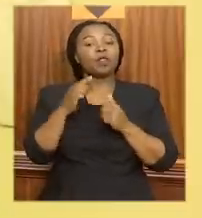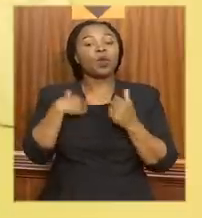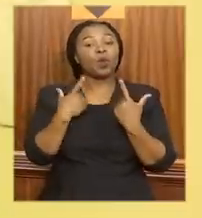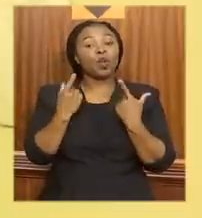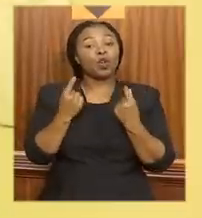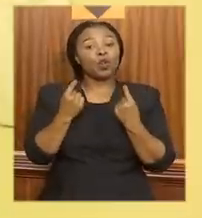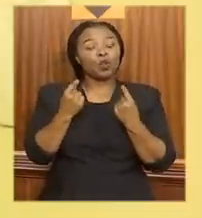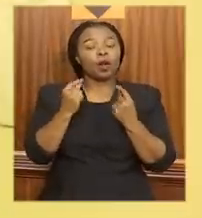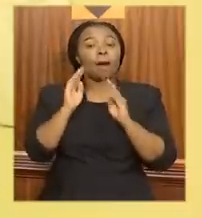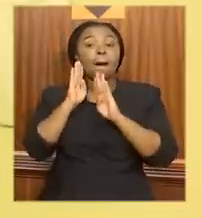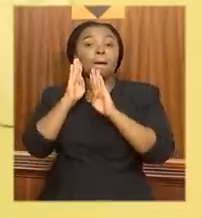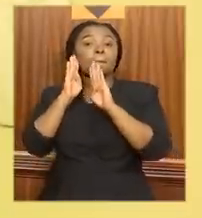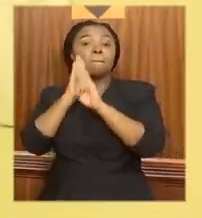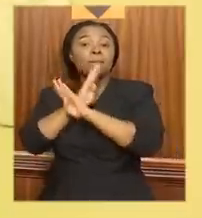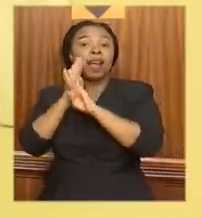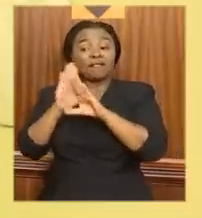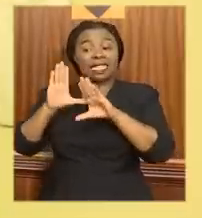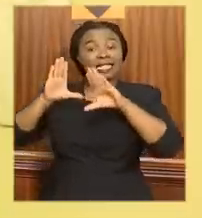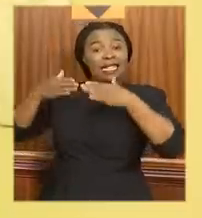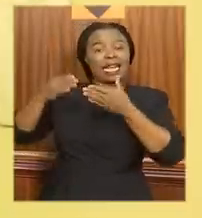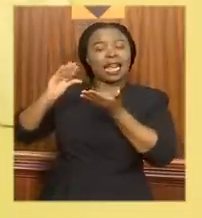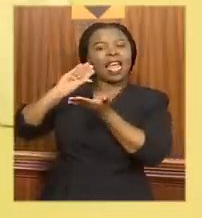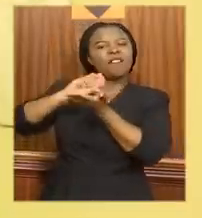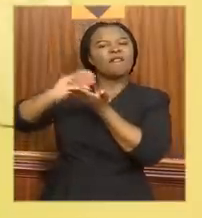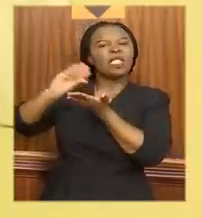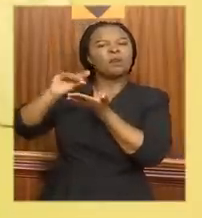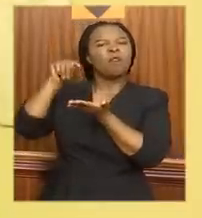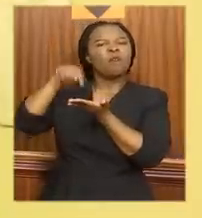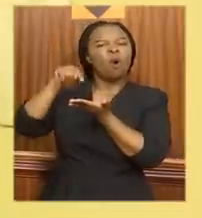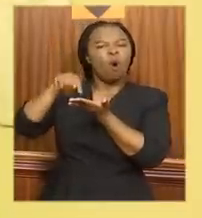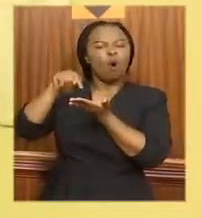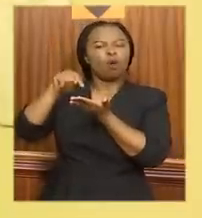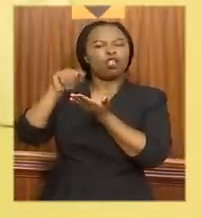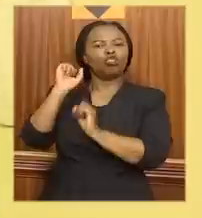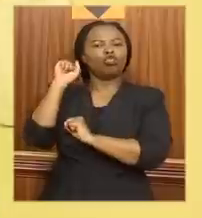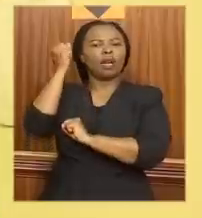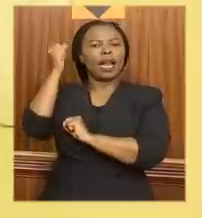private sector investment in generation capacity.